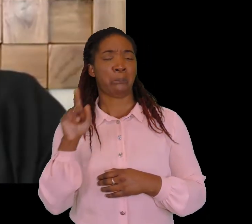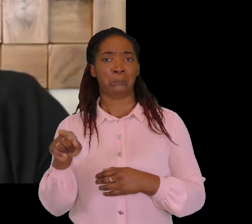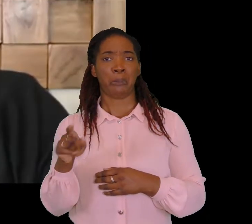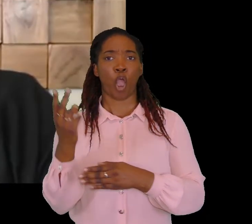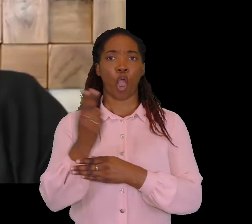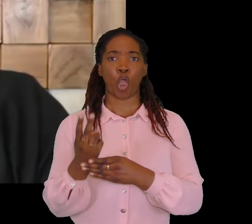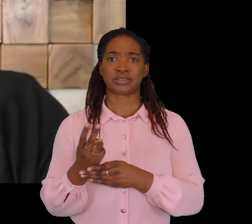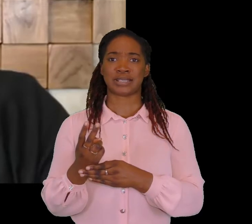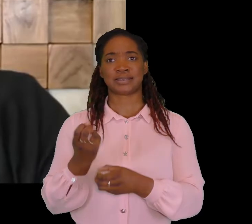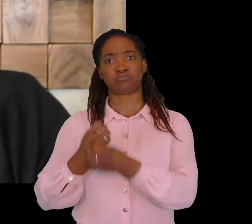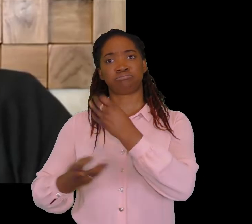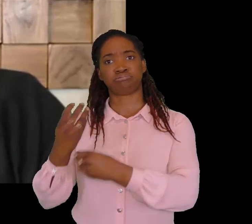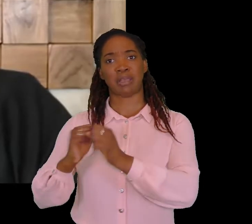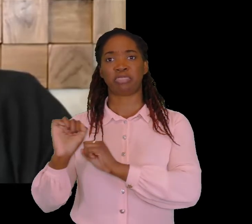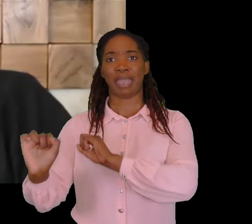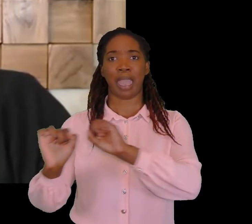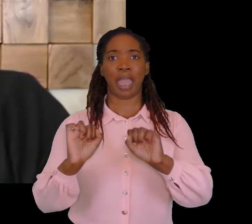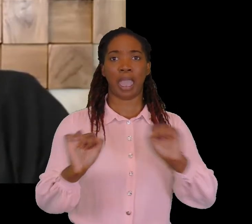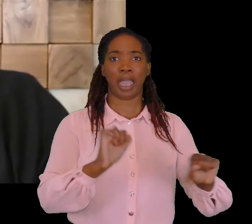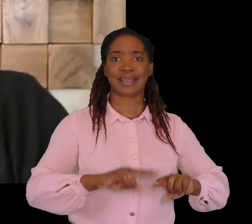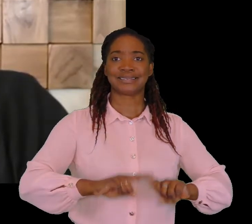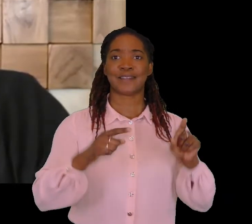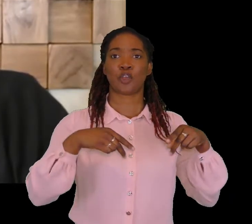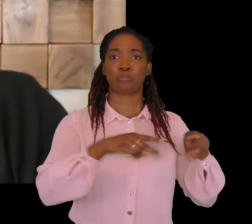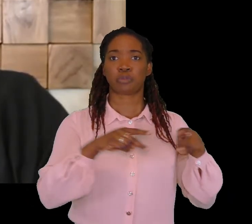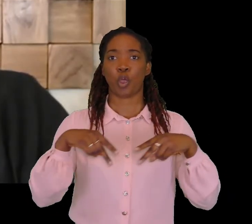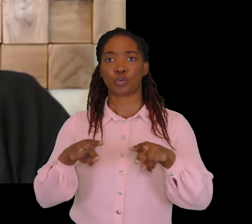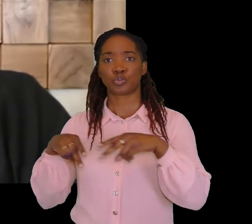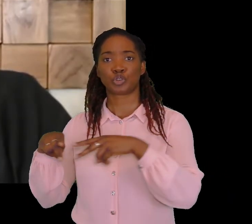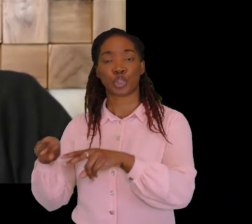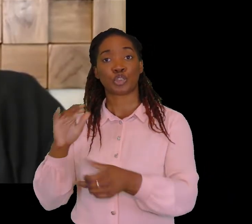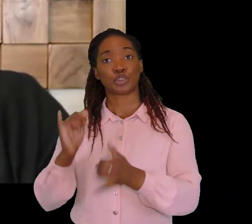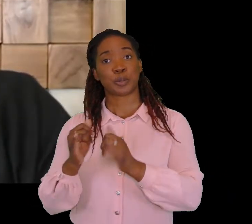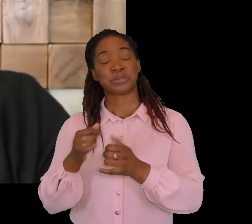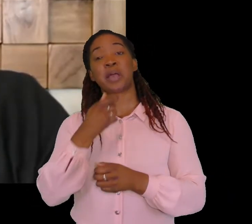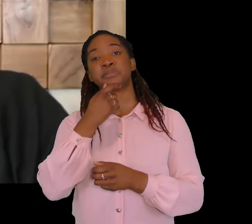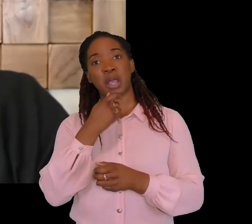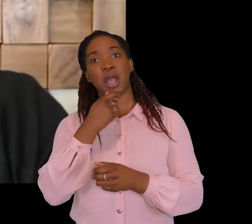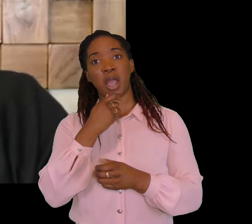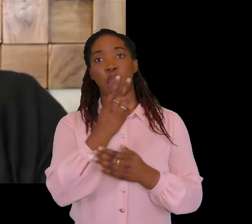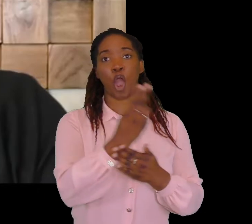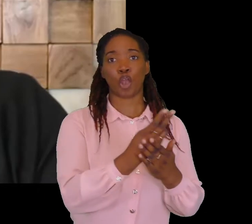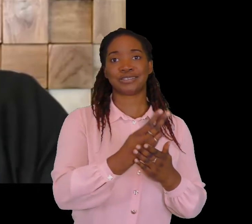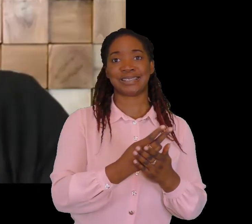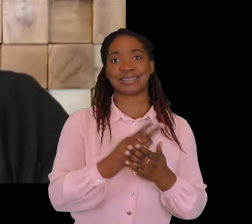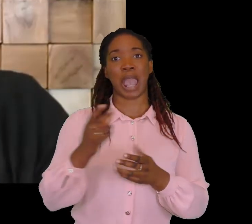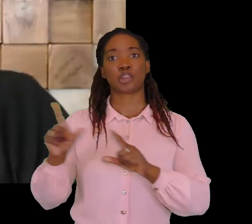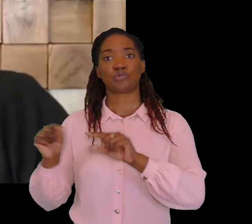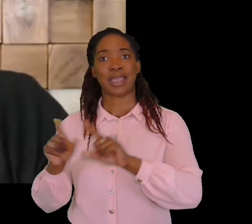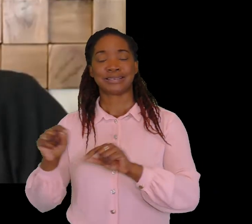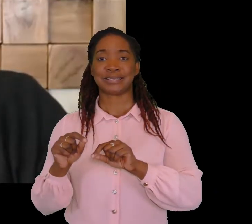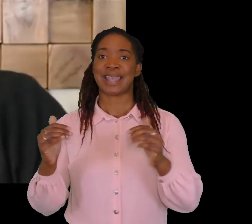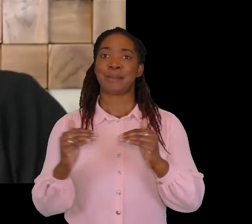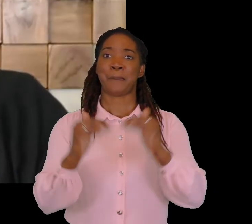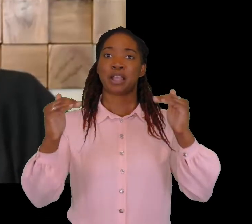their approaches to curating at times reflects the same approaches of artist curators of the 1960s in Europe and